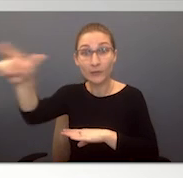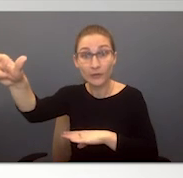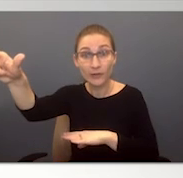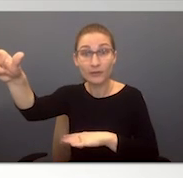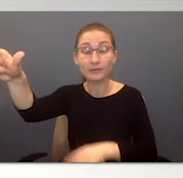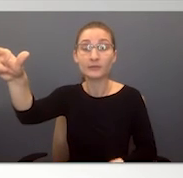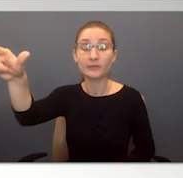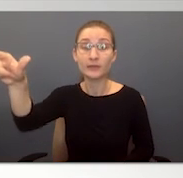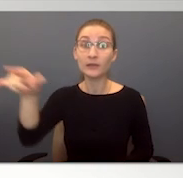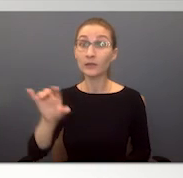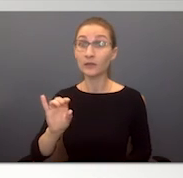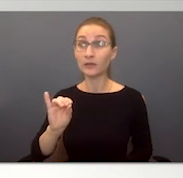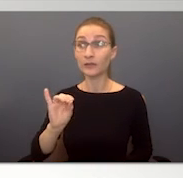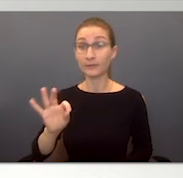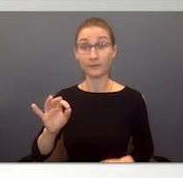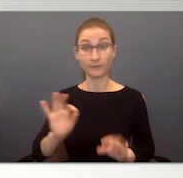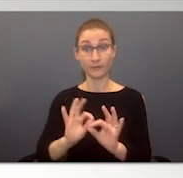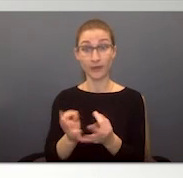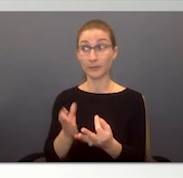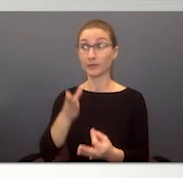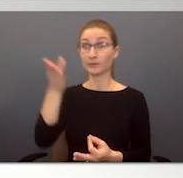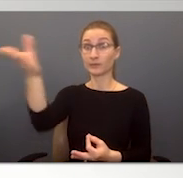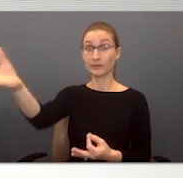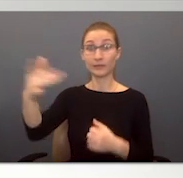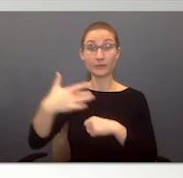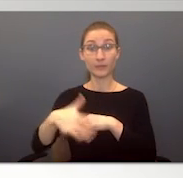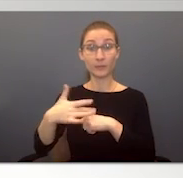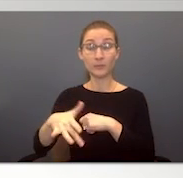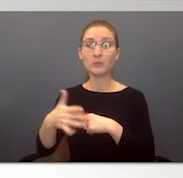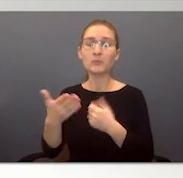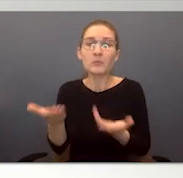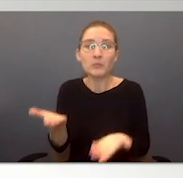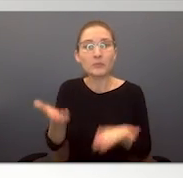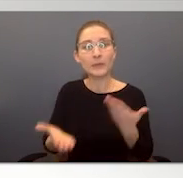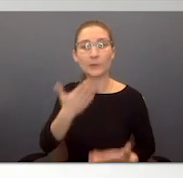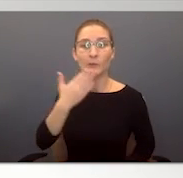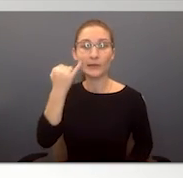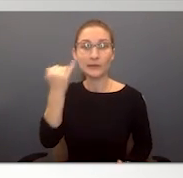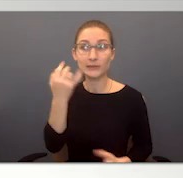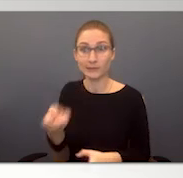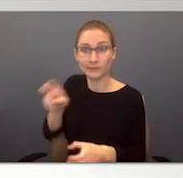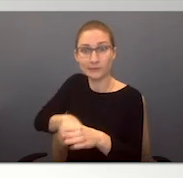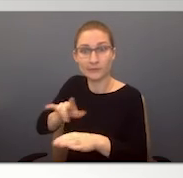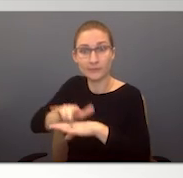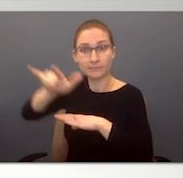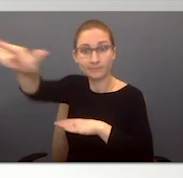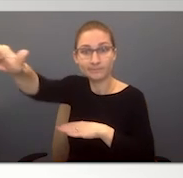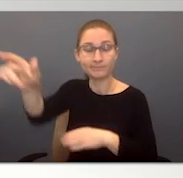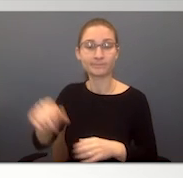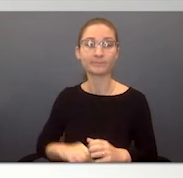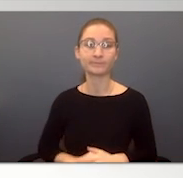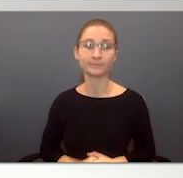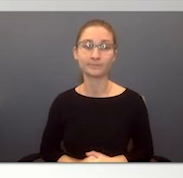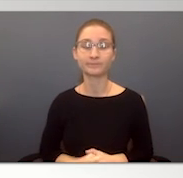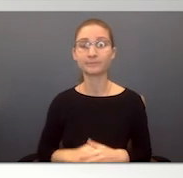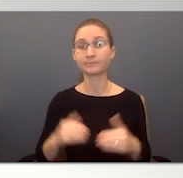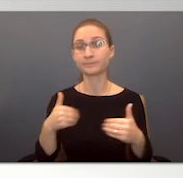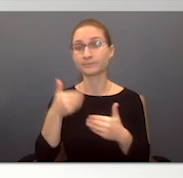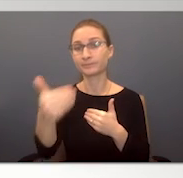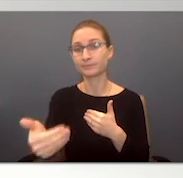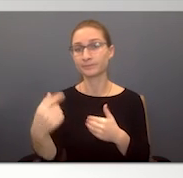live somewhere else, if you have the ability to go, that might be a good idea. Again, beforehand. Go ahead and go forward, please.